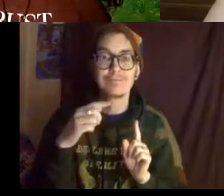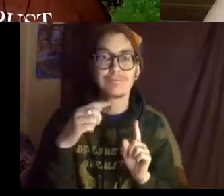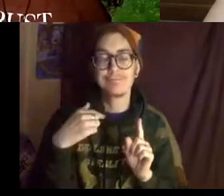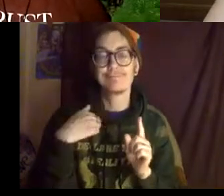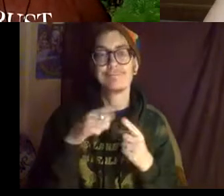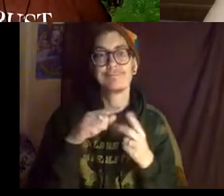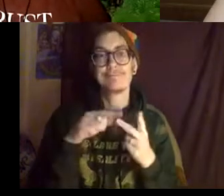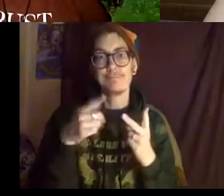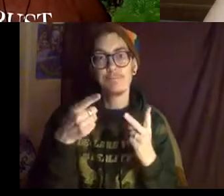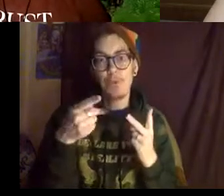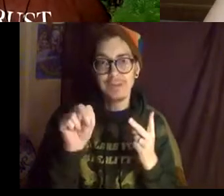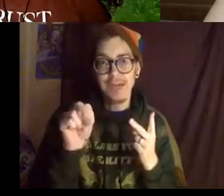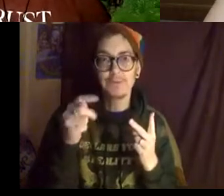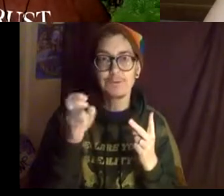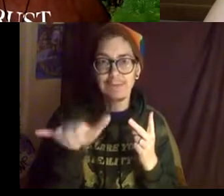I'm Thorne.